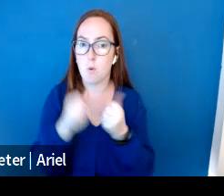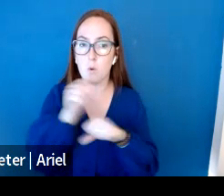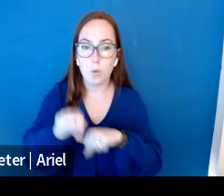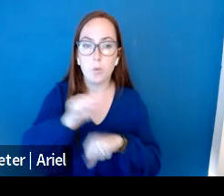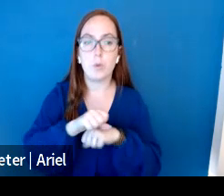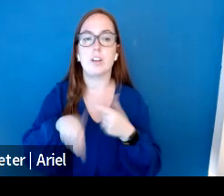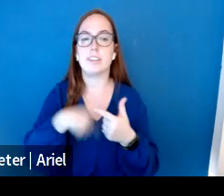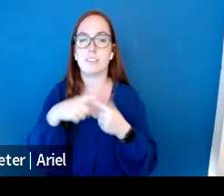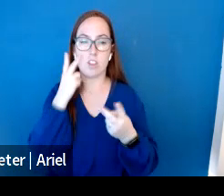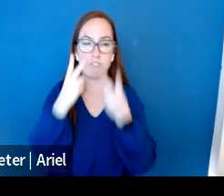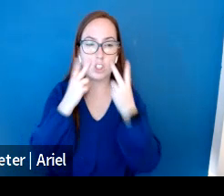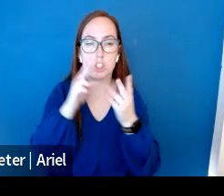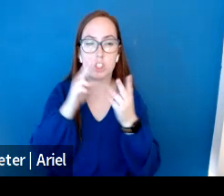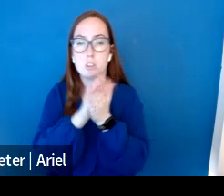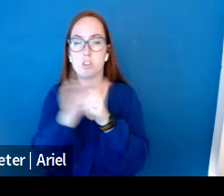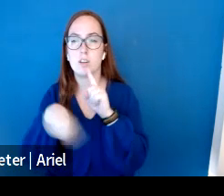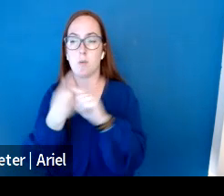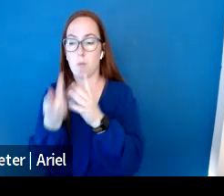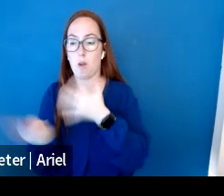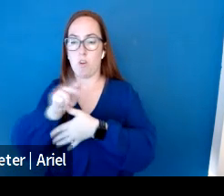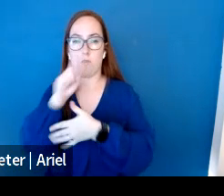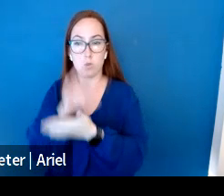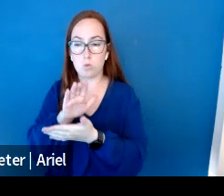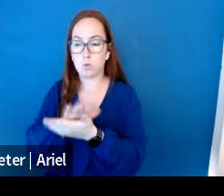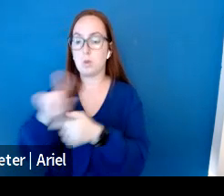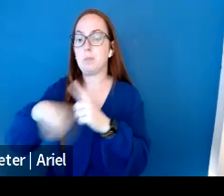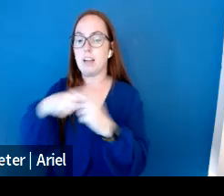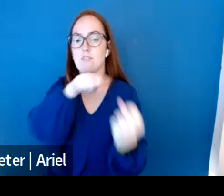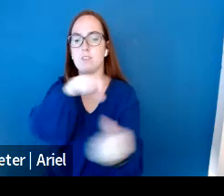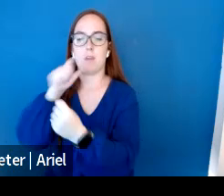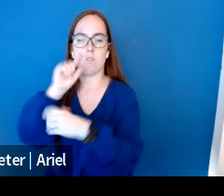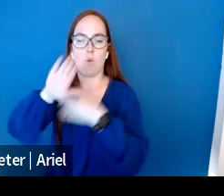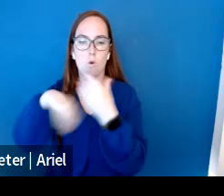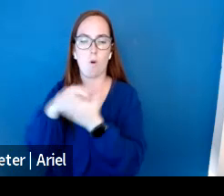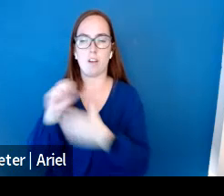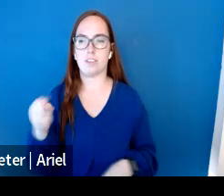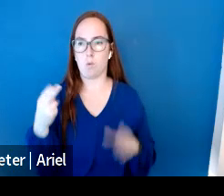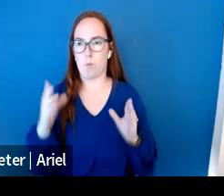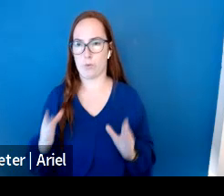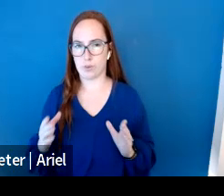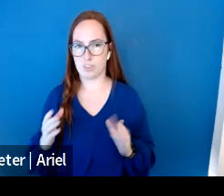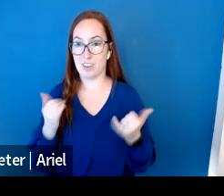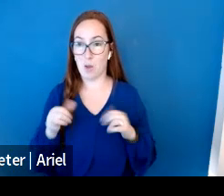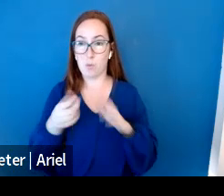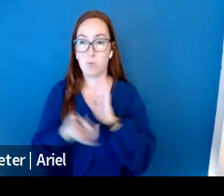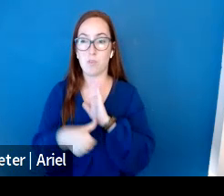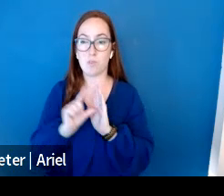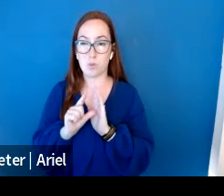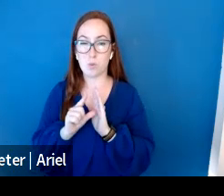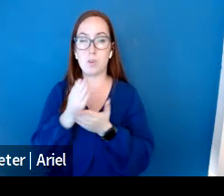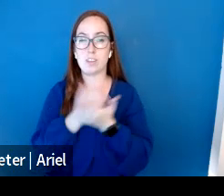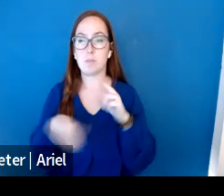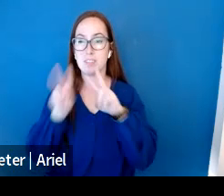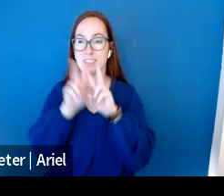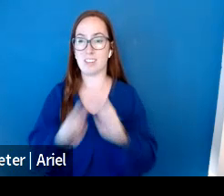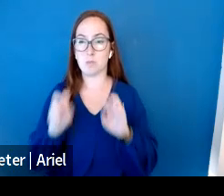provide feedback to all stakeholders. So let's review now some of the assessment tools that are available